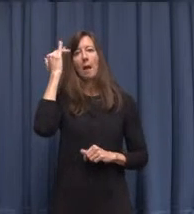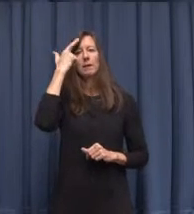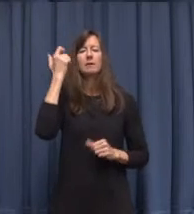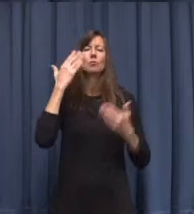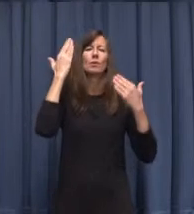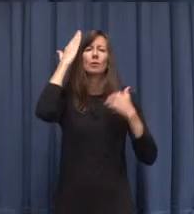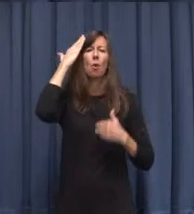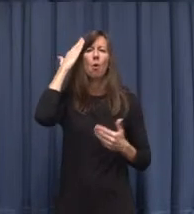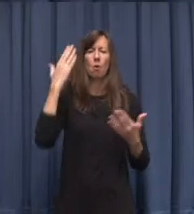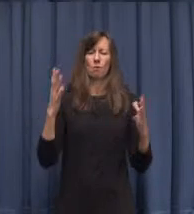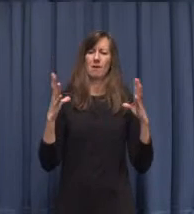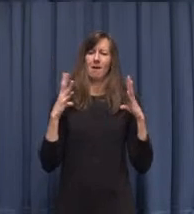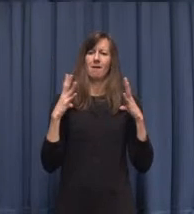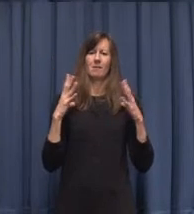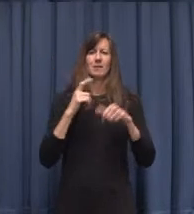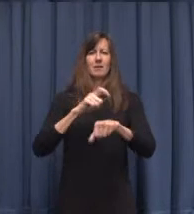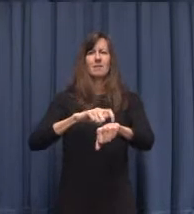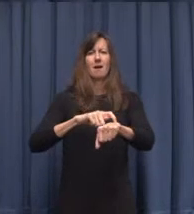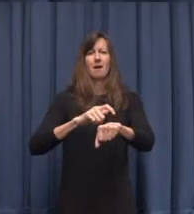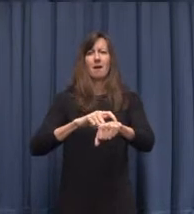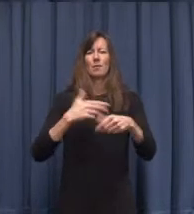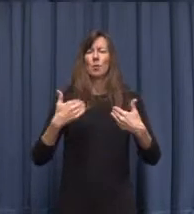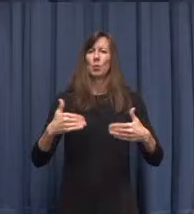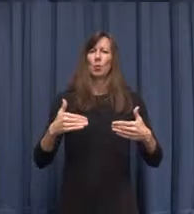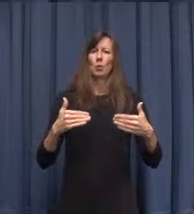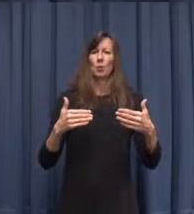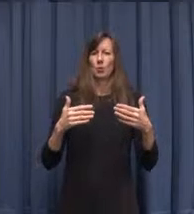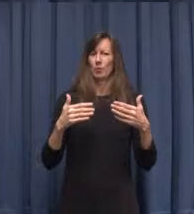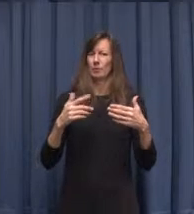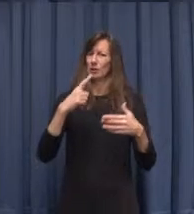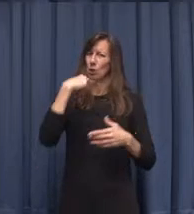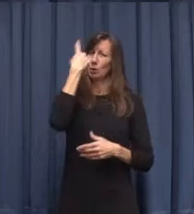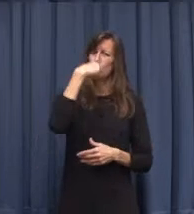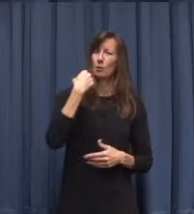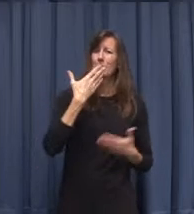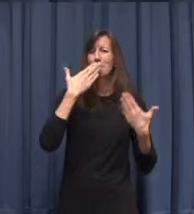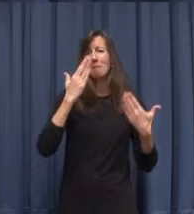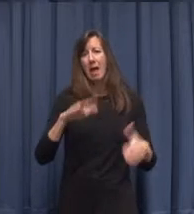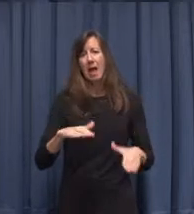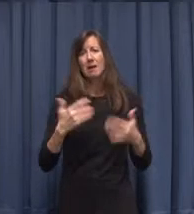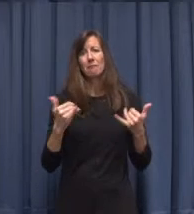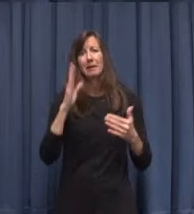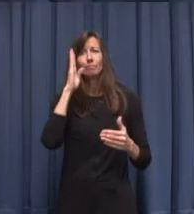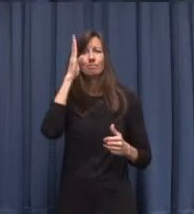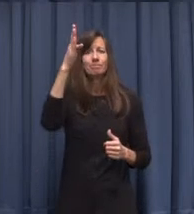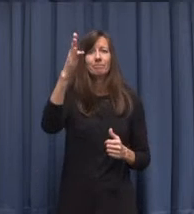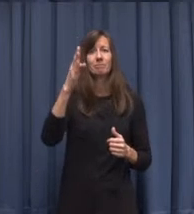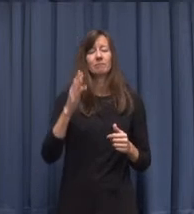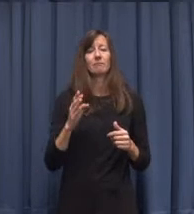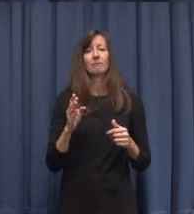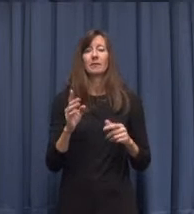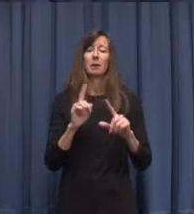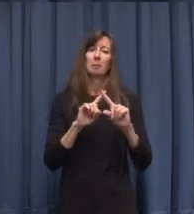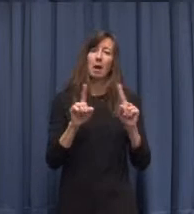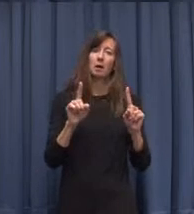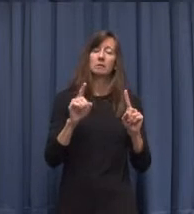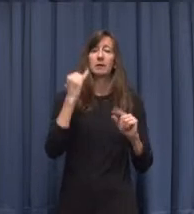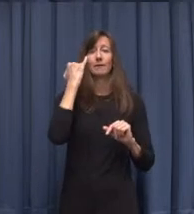holidays is shaping up to be quite bad, again, unless we change the trajectory quickly.